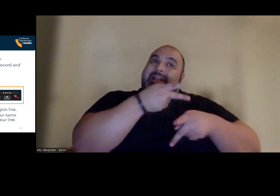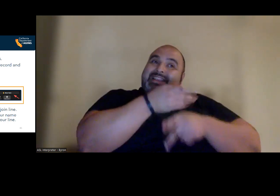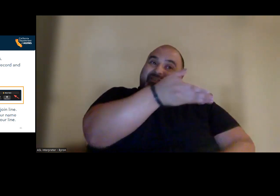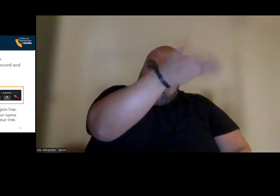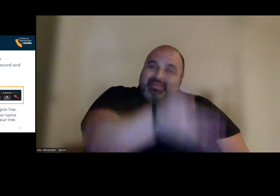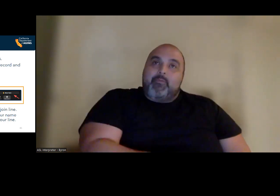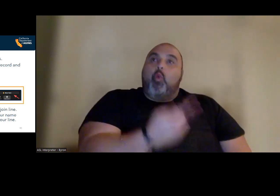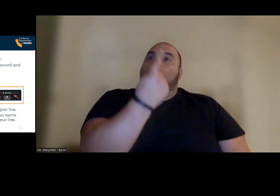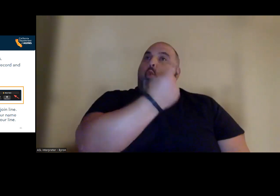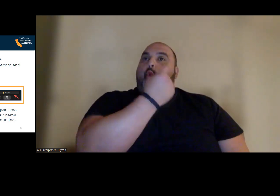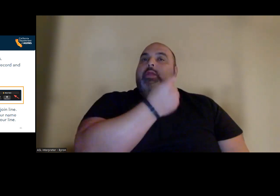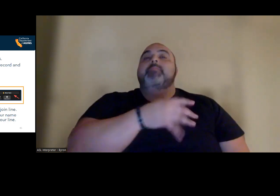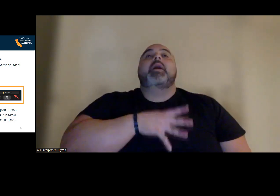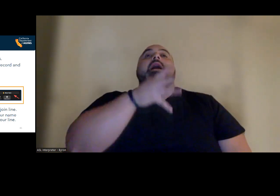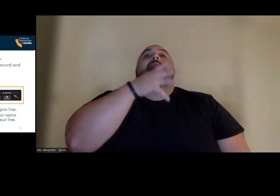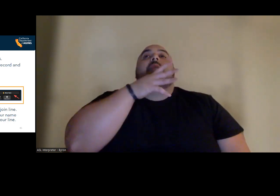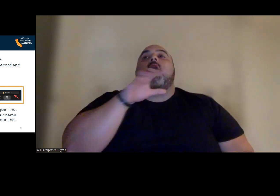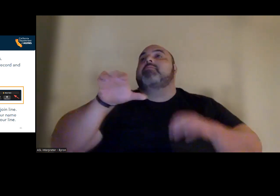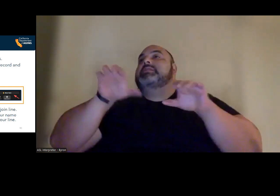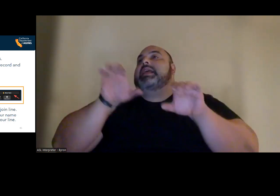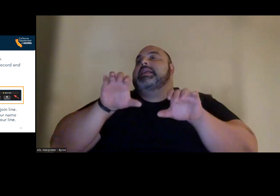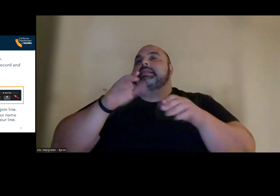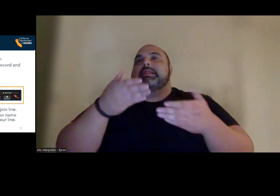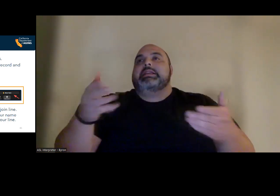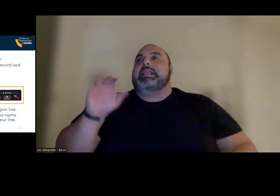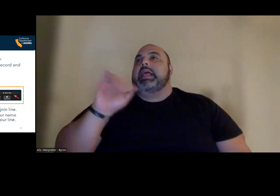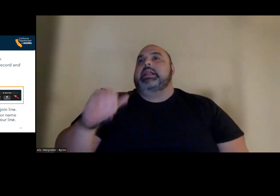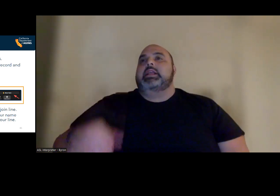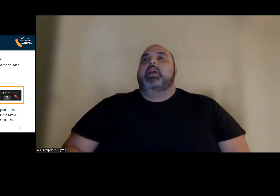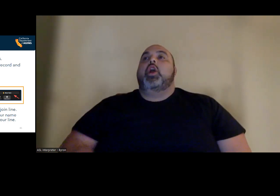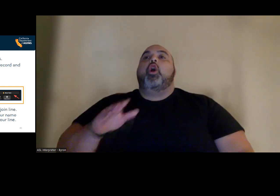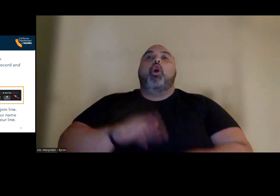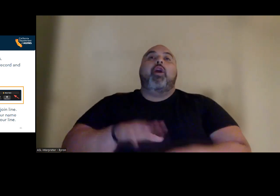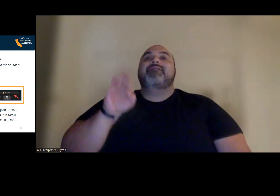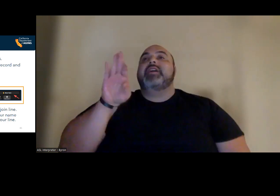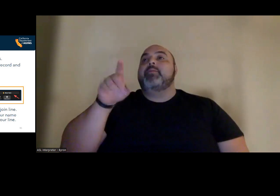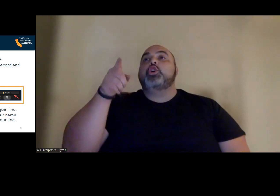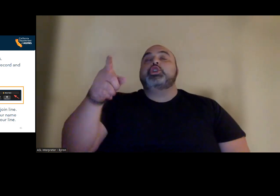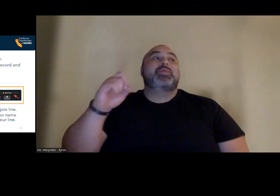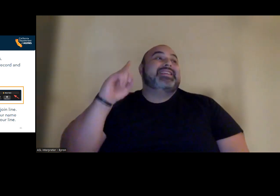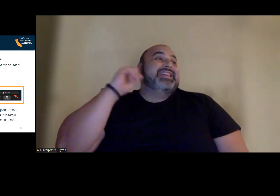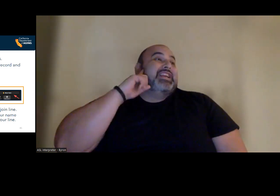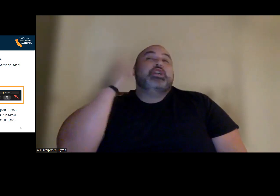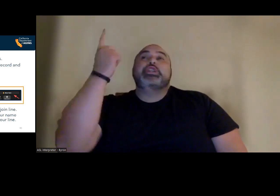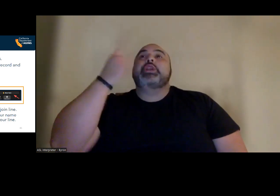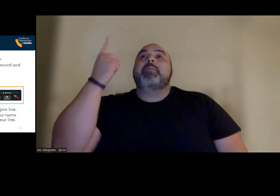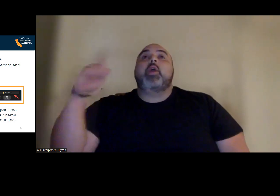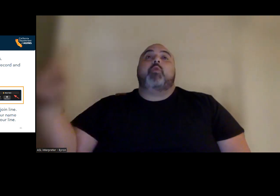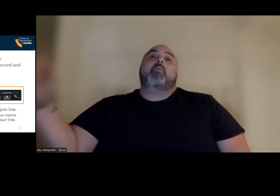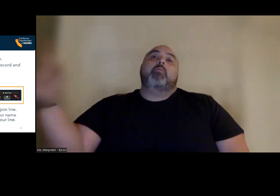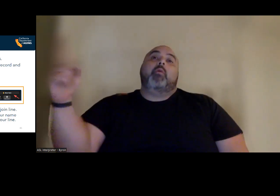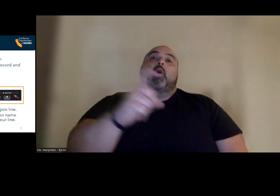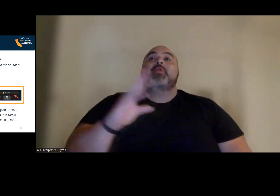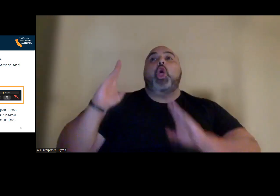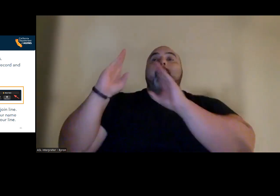My mom did things like we're on the Facebook portal and she would hear somebody walking by in the